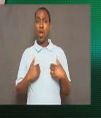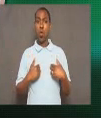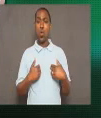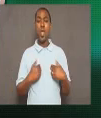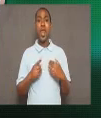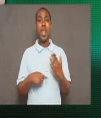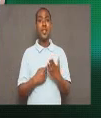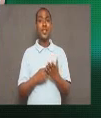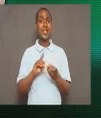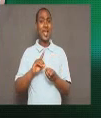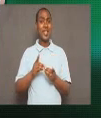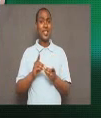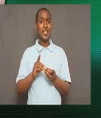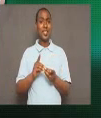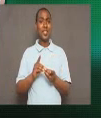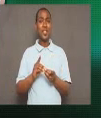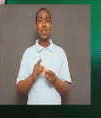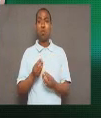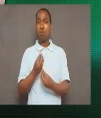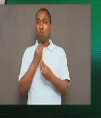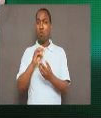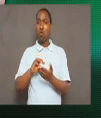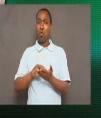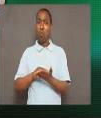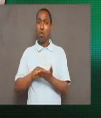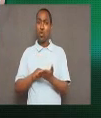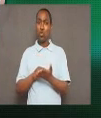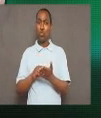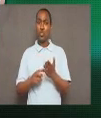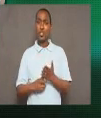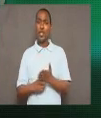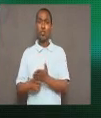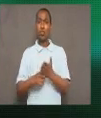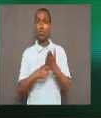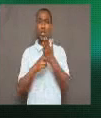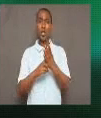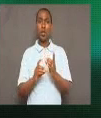food molecules and maintains diffusion.